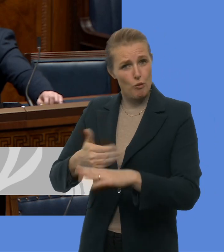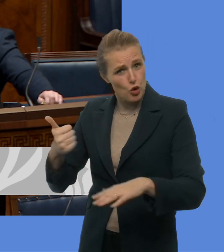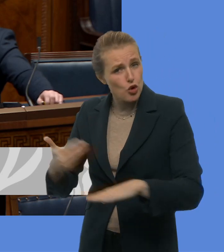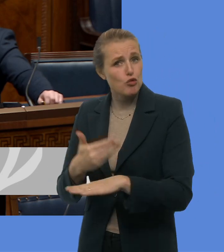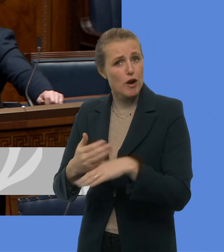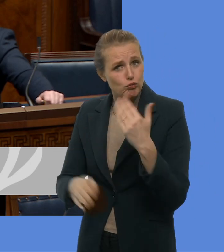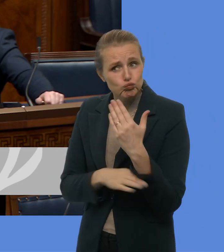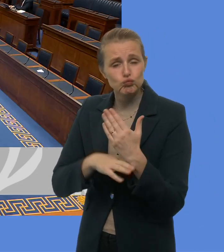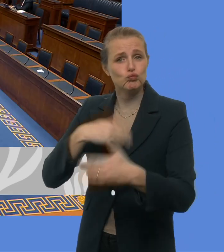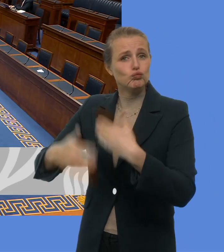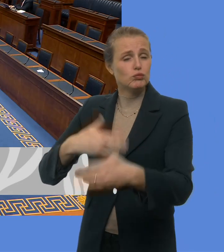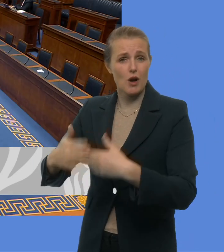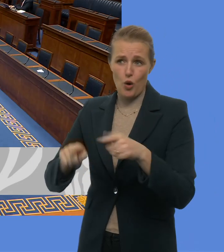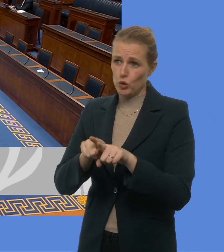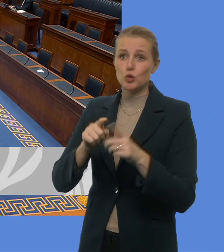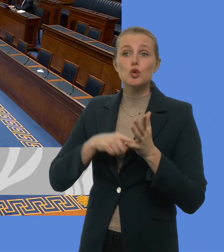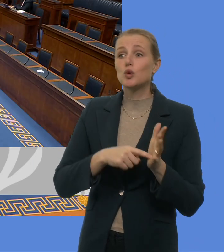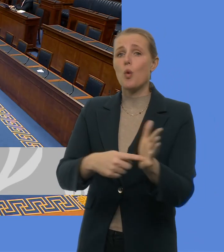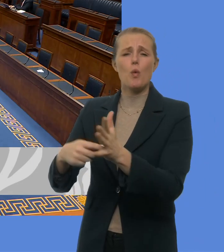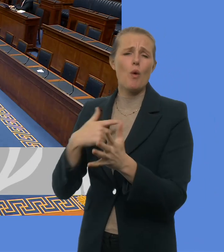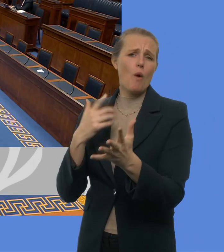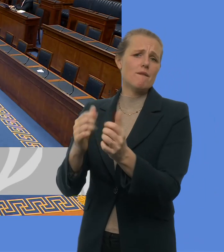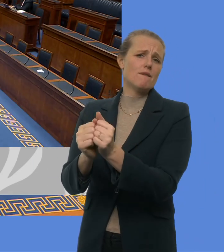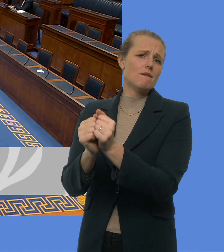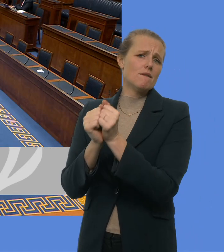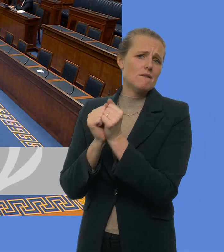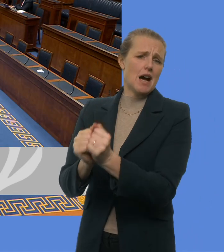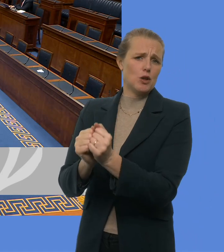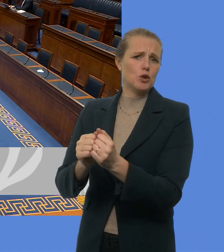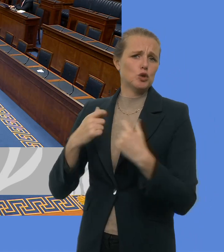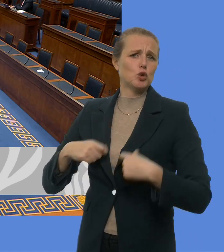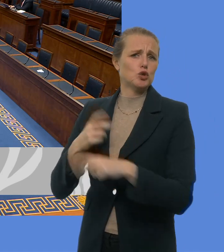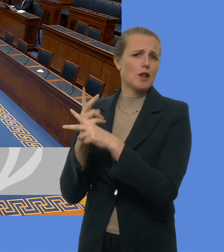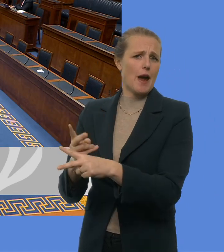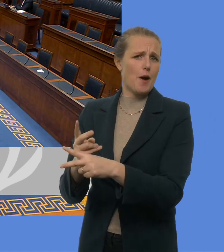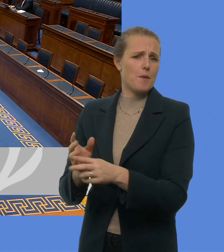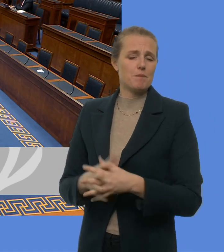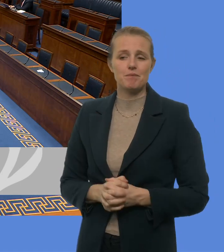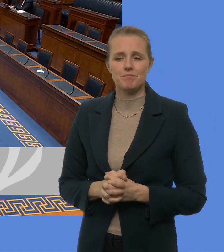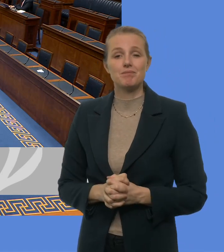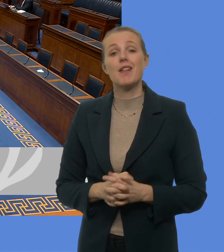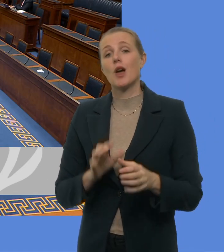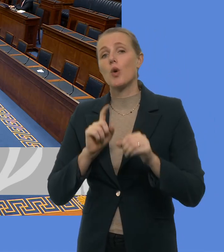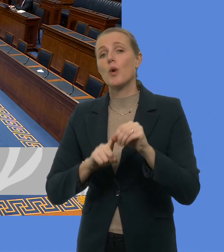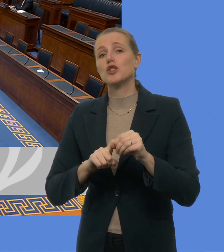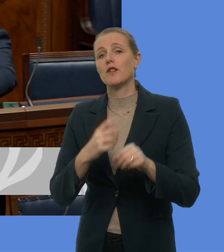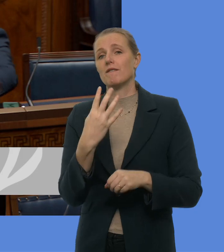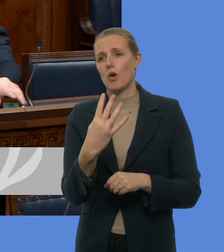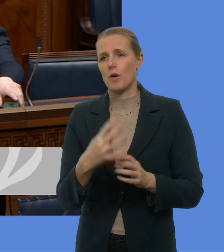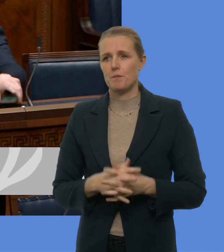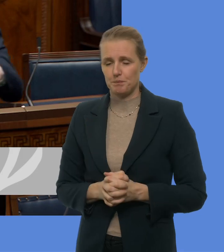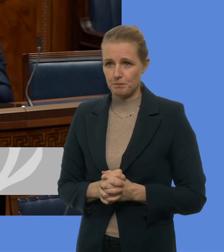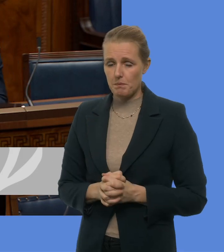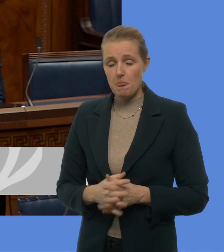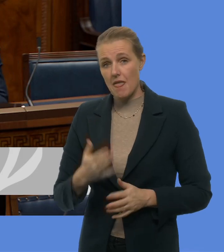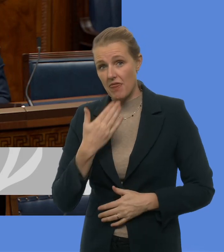of social care. And Dodds. Number 4. Minister. I thank the member